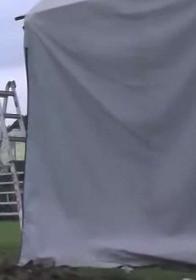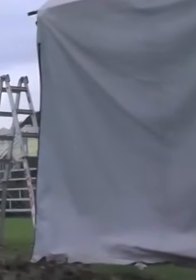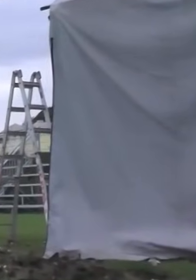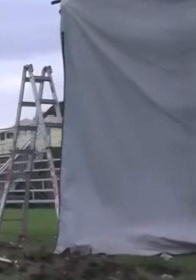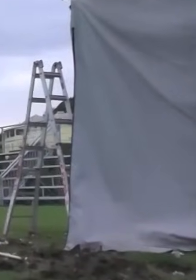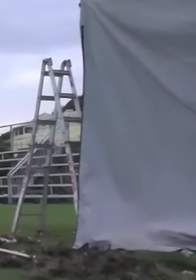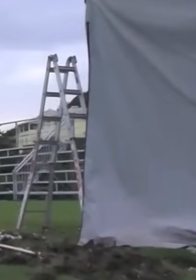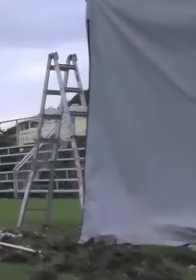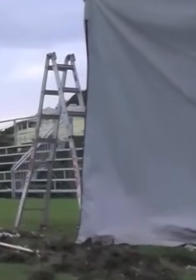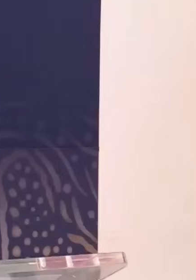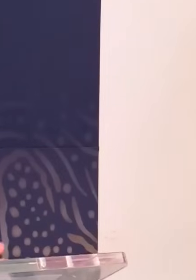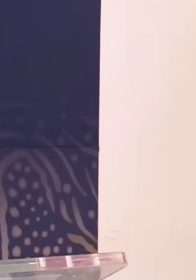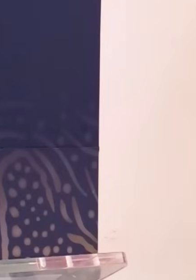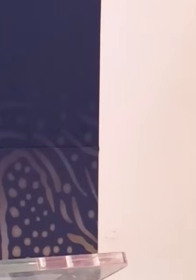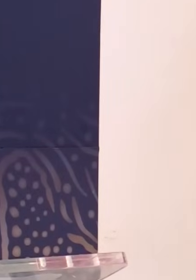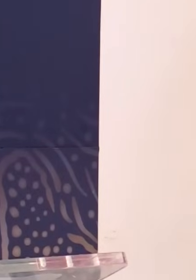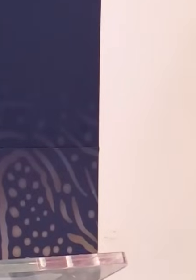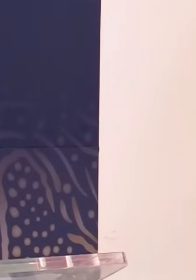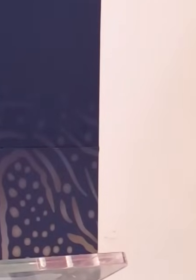announce that over